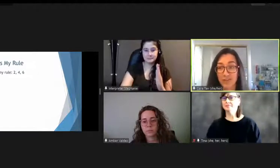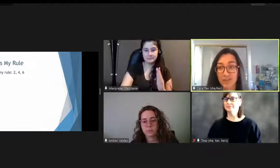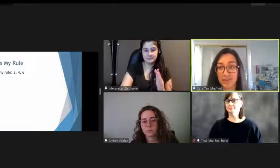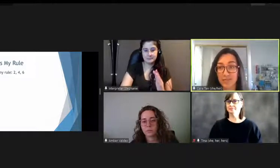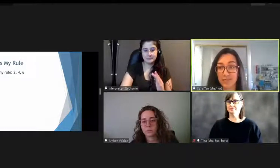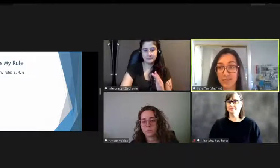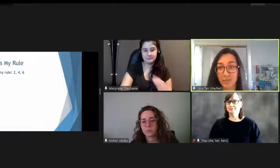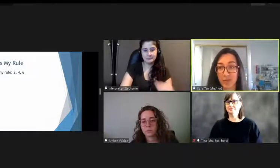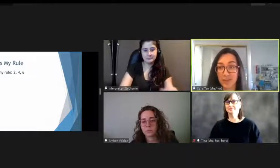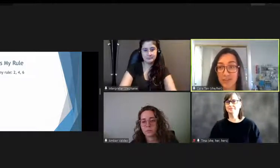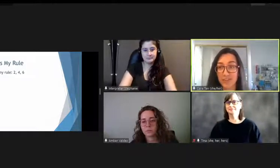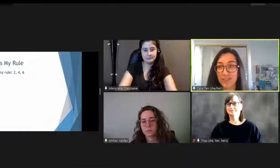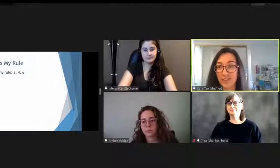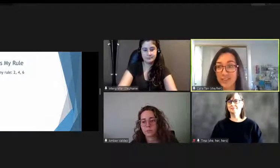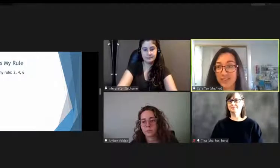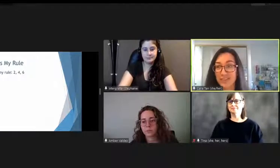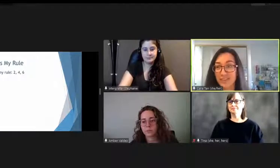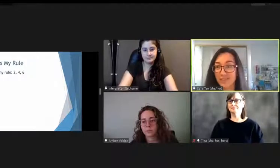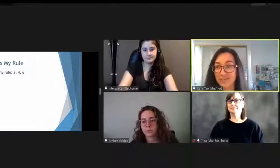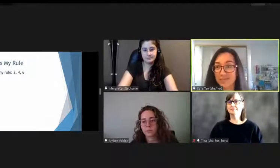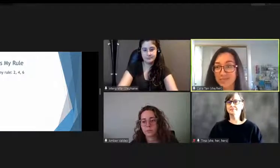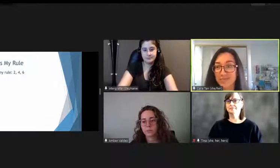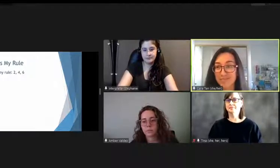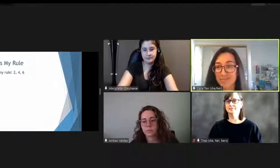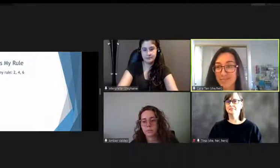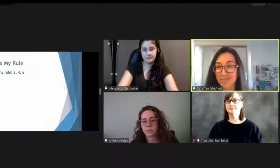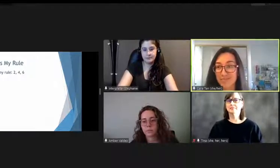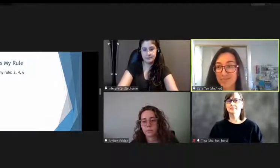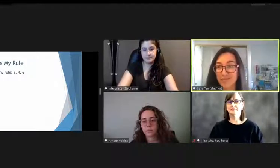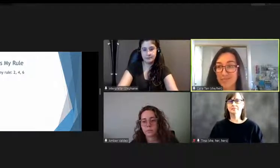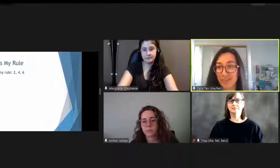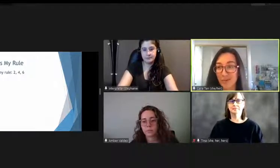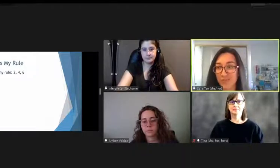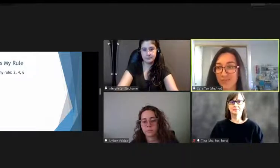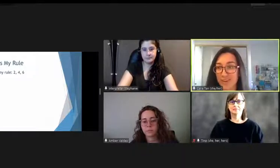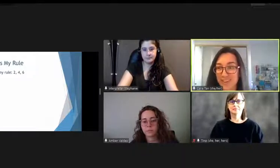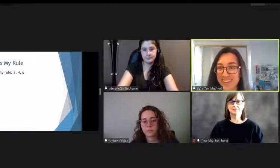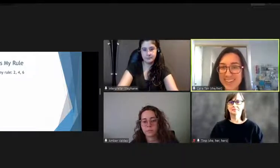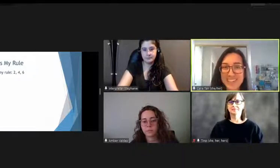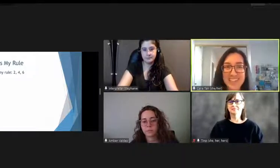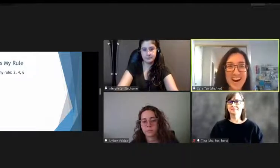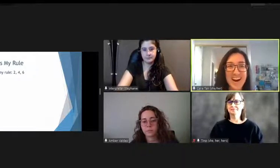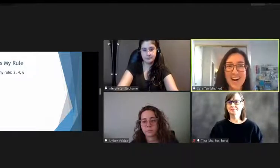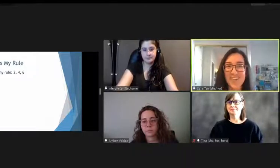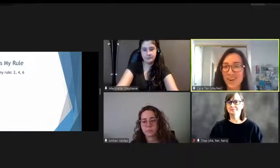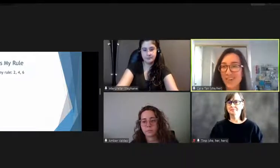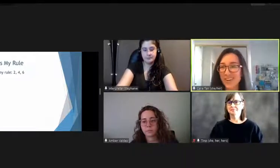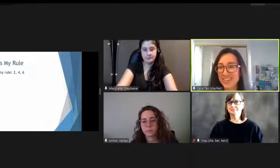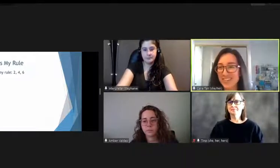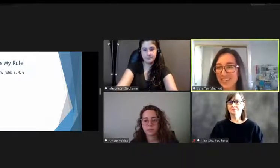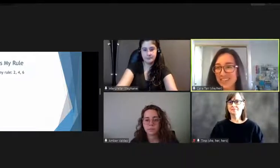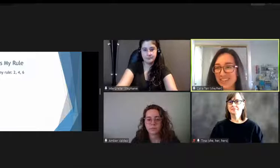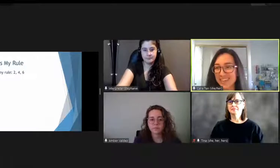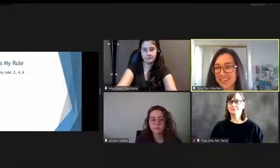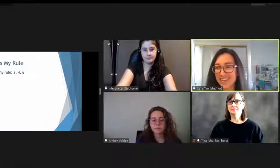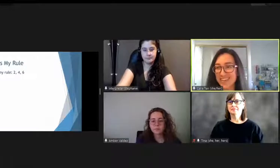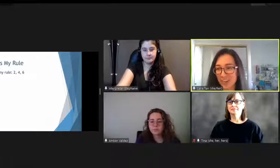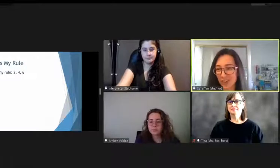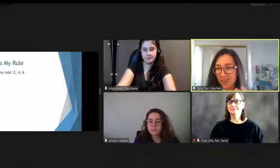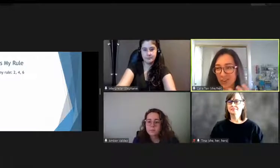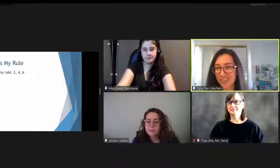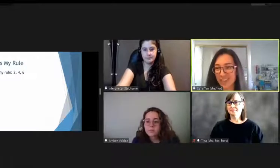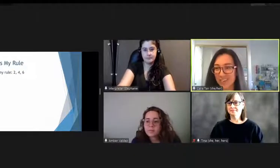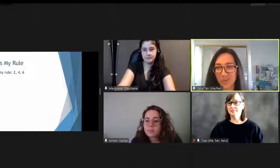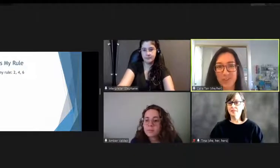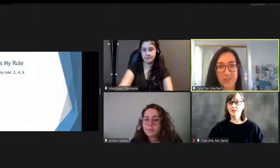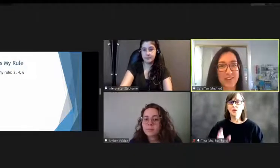before, you might have seen this already, so that's okay. We're going to show